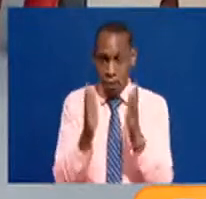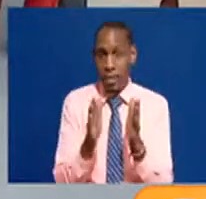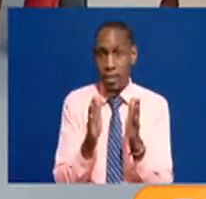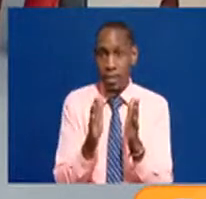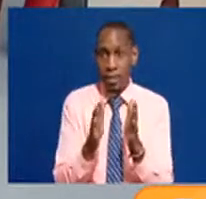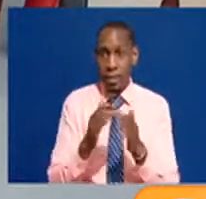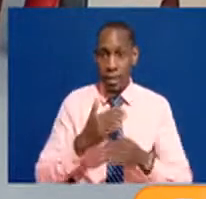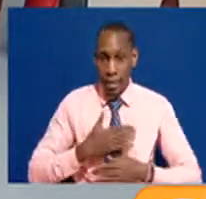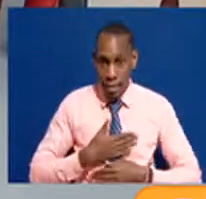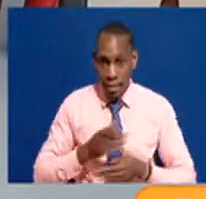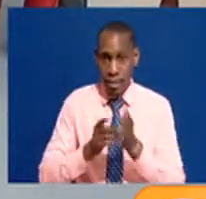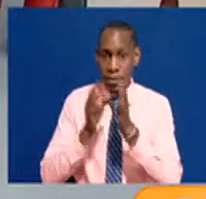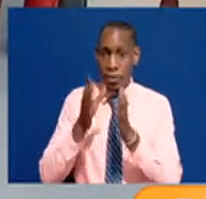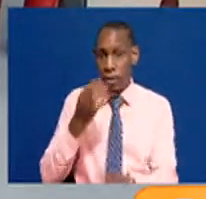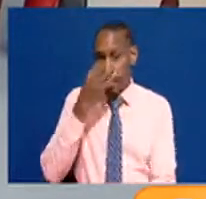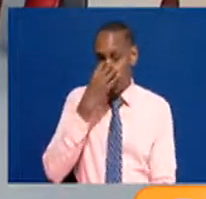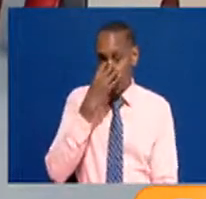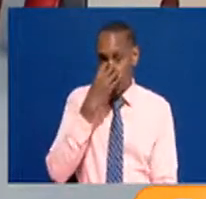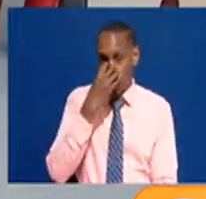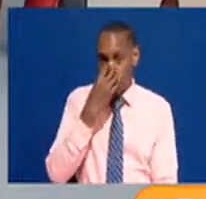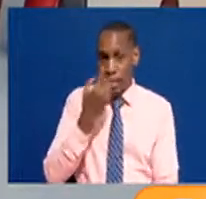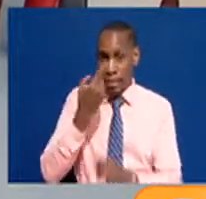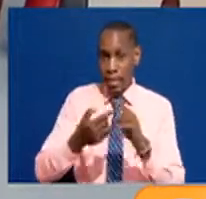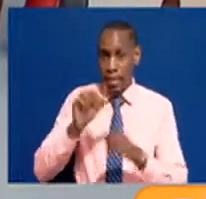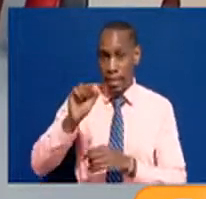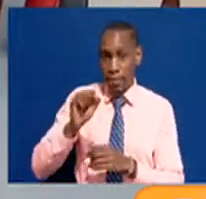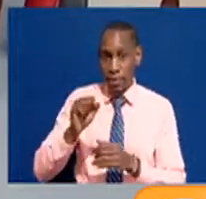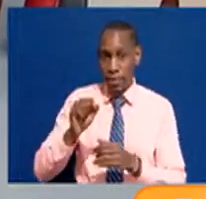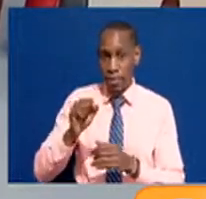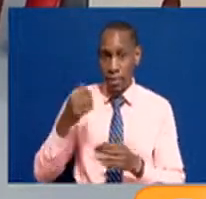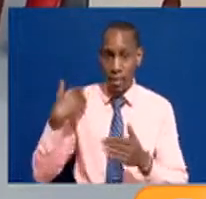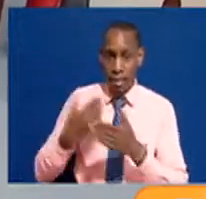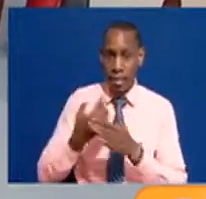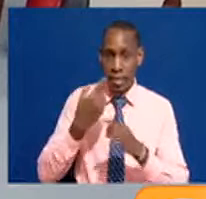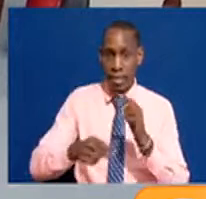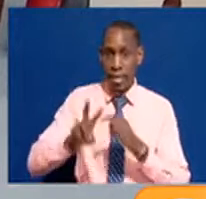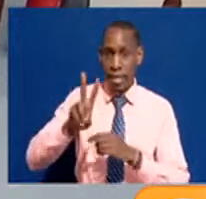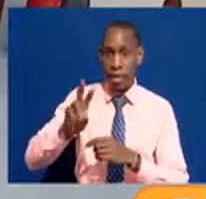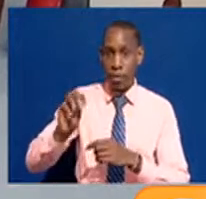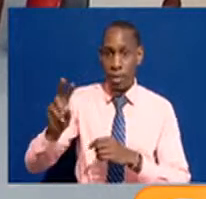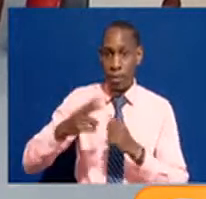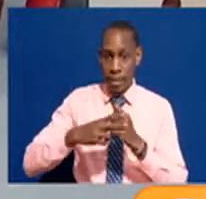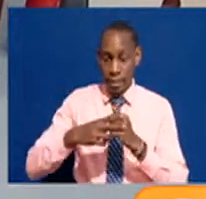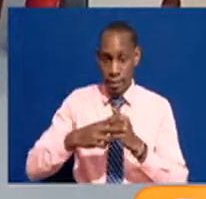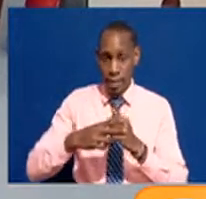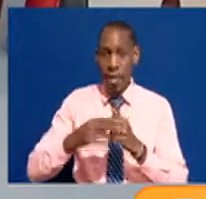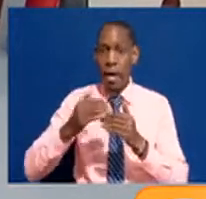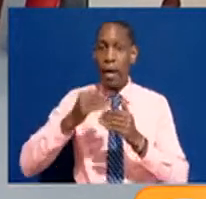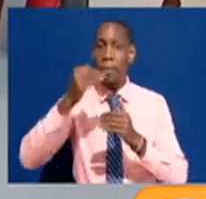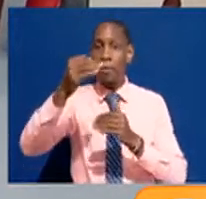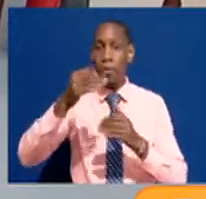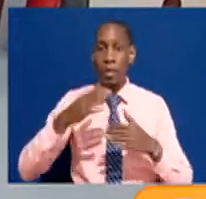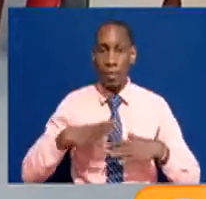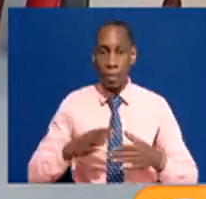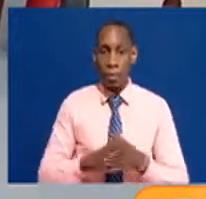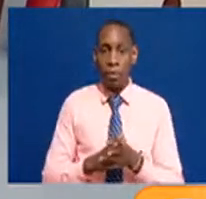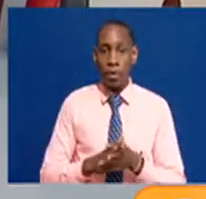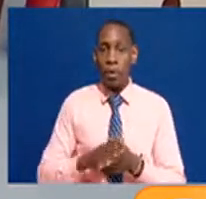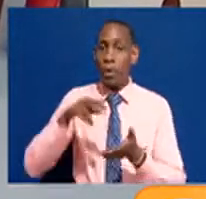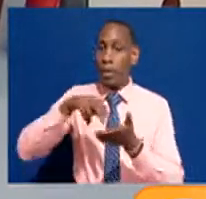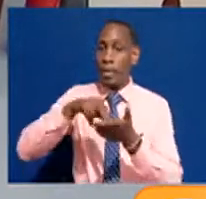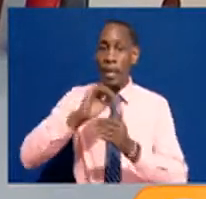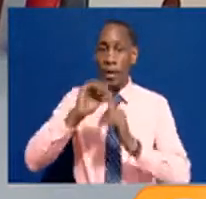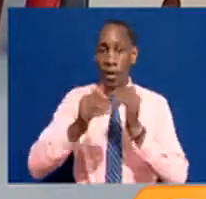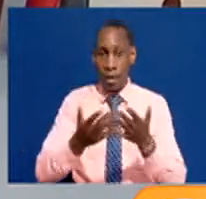For now, we concentrate with His Excellency Dr. William Ruto for the 5 years since 2027. Uh-huh. When 2027 comes, people get to the kiwanja.